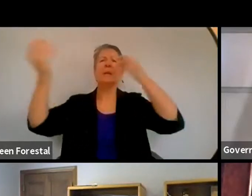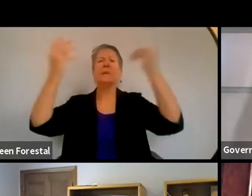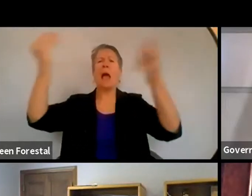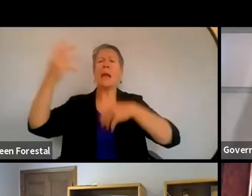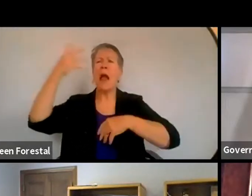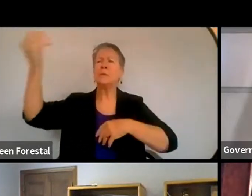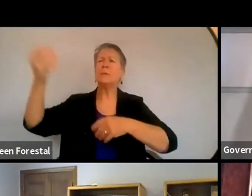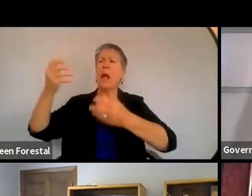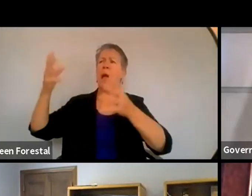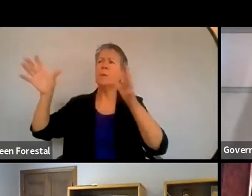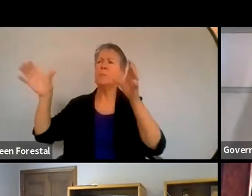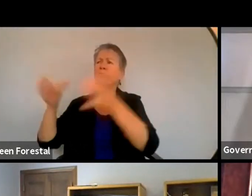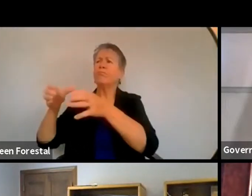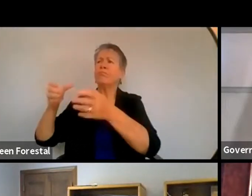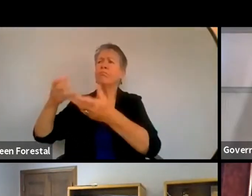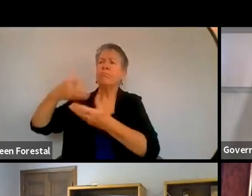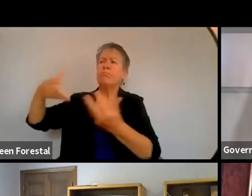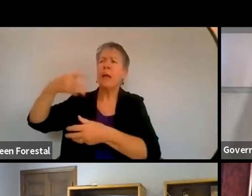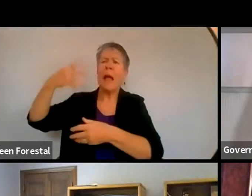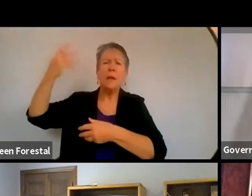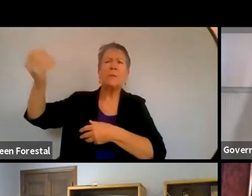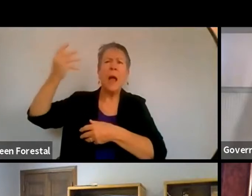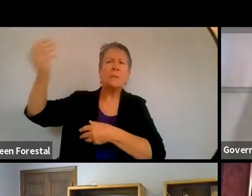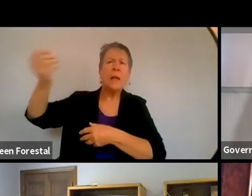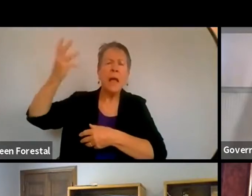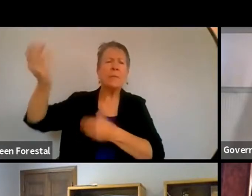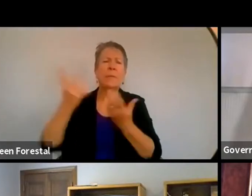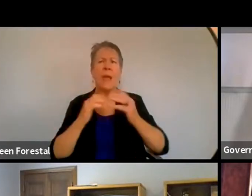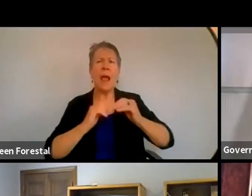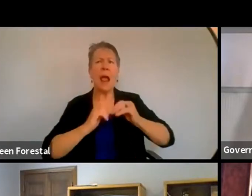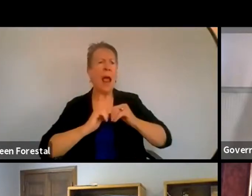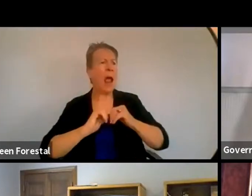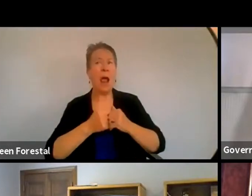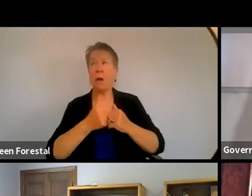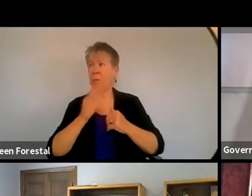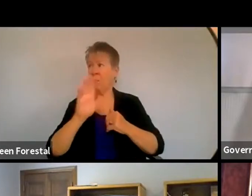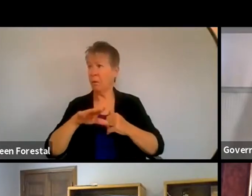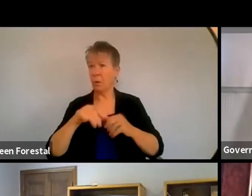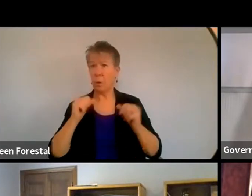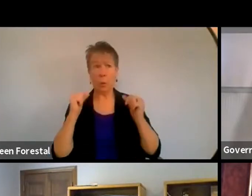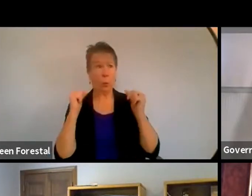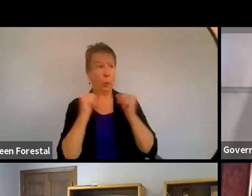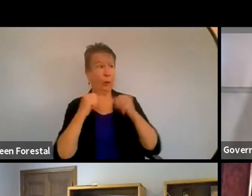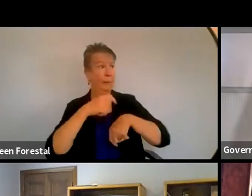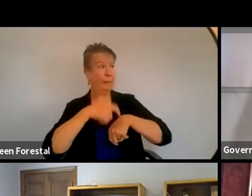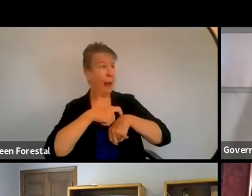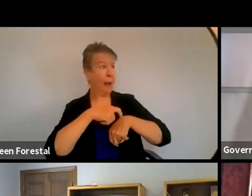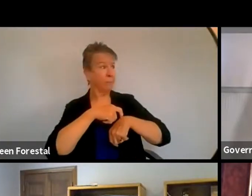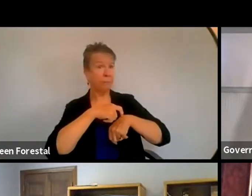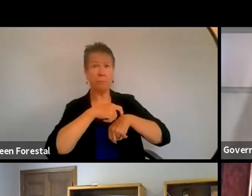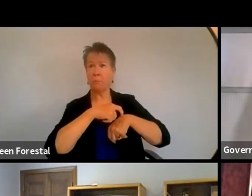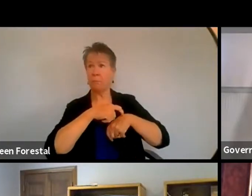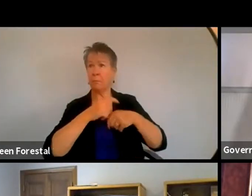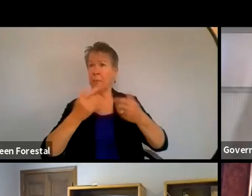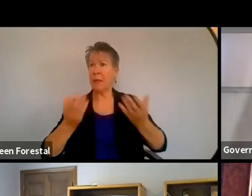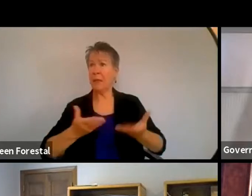does that work with the cold weather being is what it is when it gets to the 20s and 30s for weeks on end, and